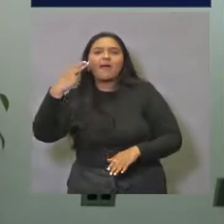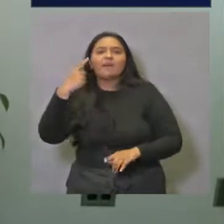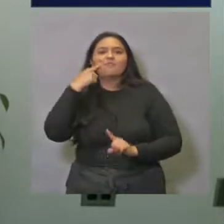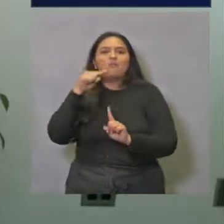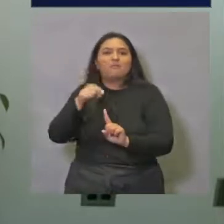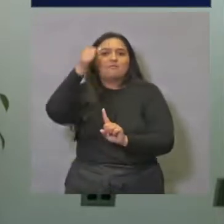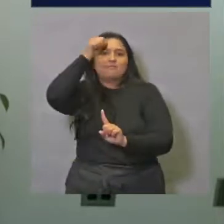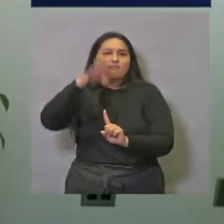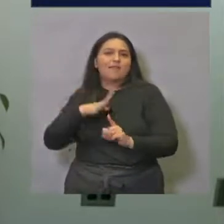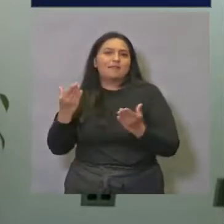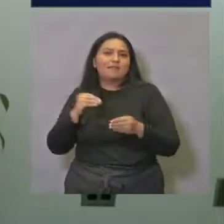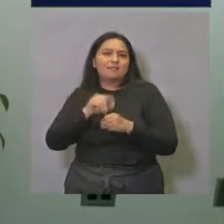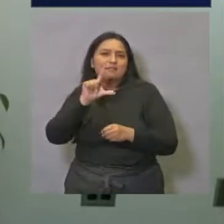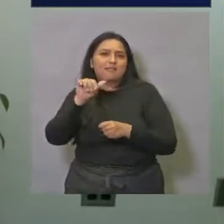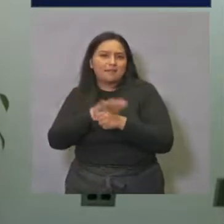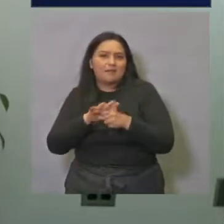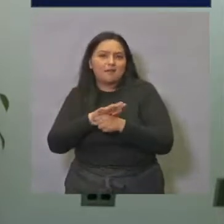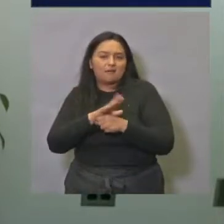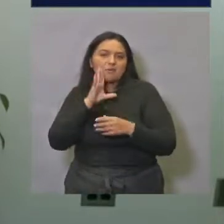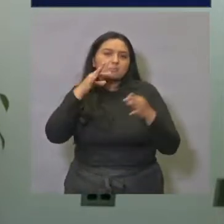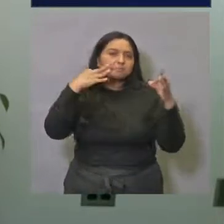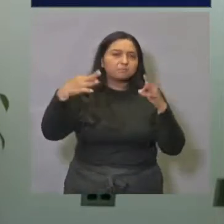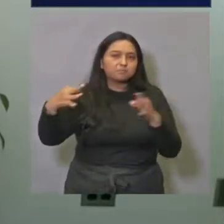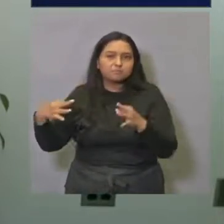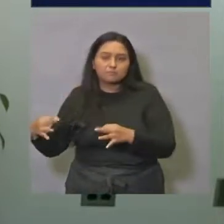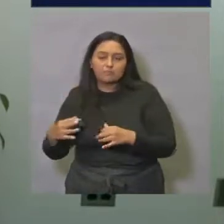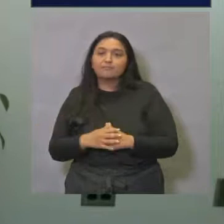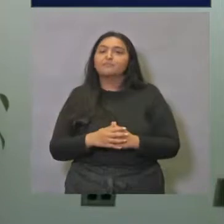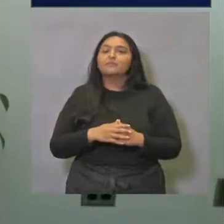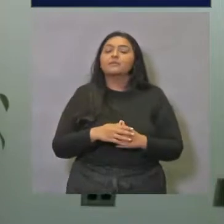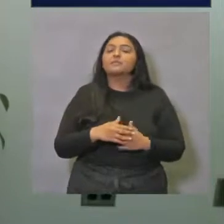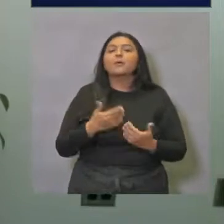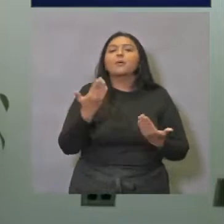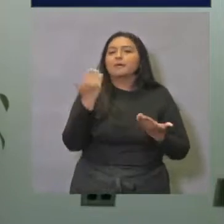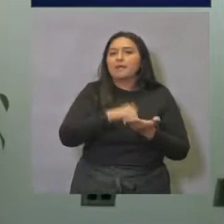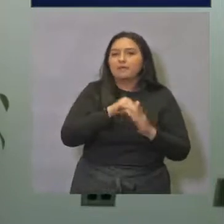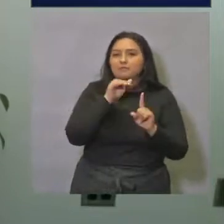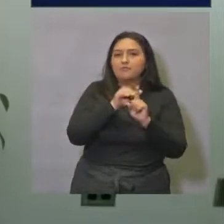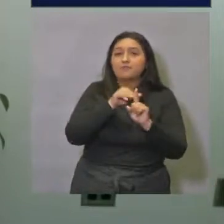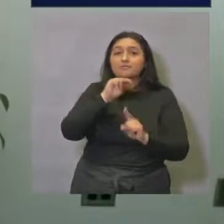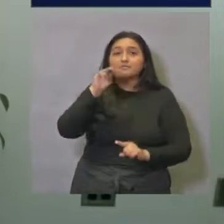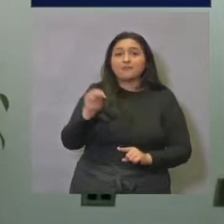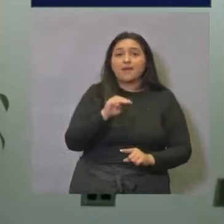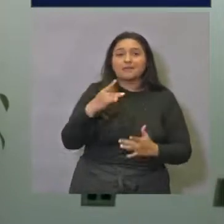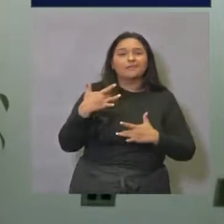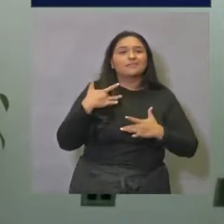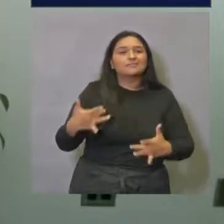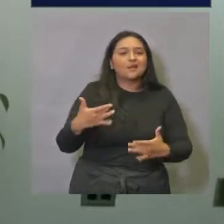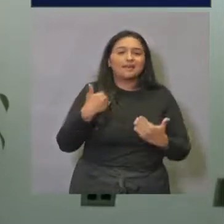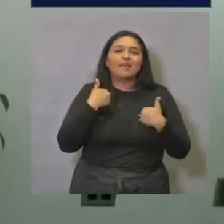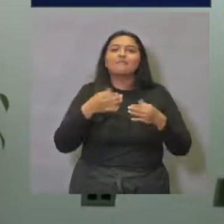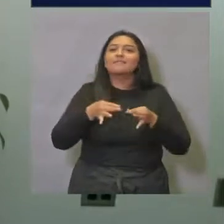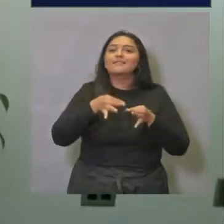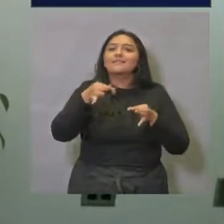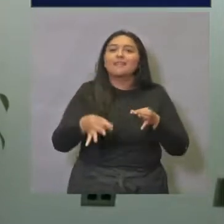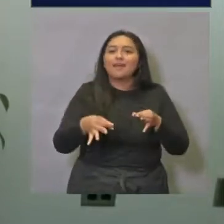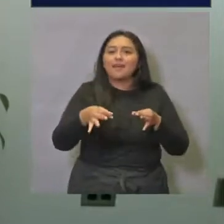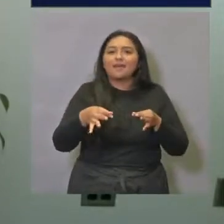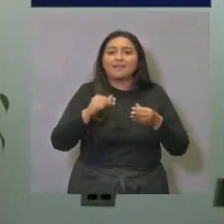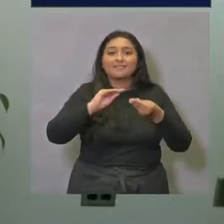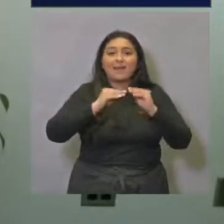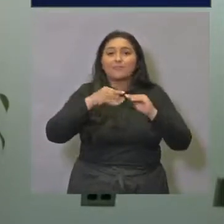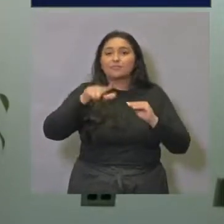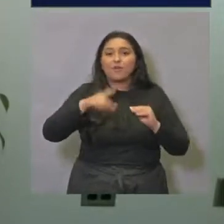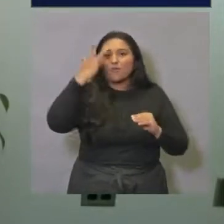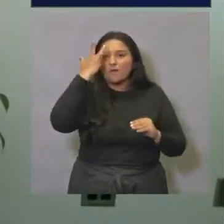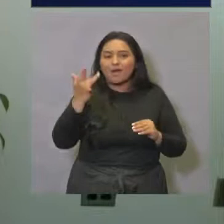start with our daily numbers. And as a reminder, on Monday, lower case and death numbers reflect a delay in weekend reporting. I'll